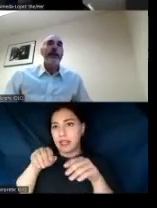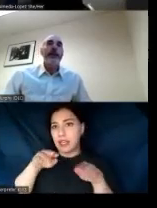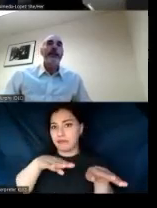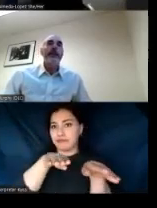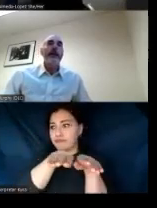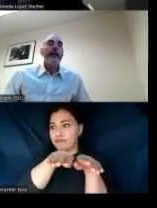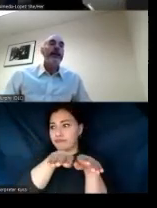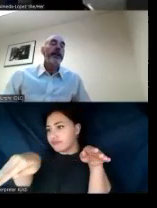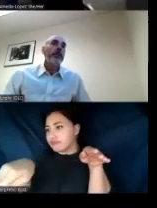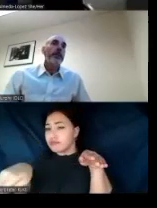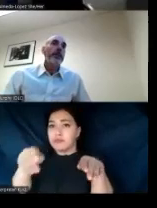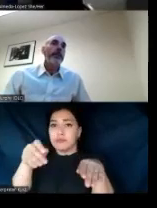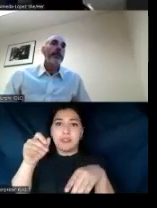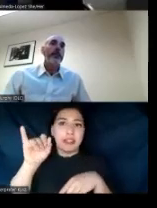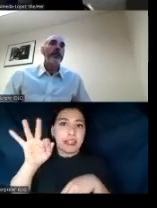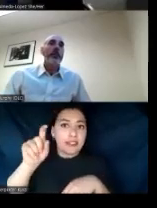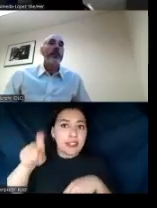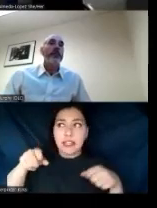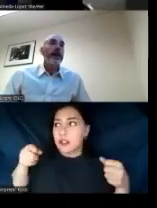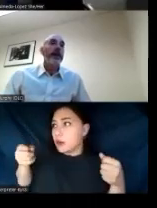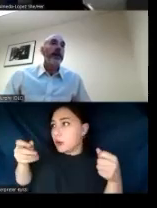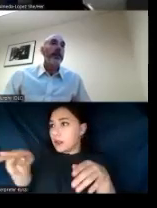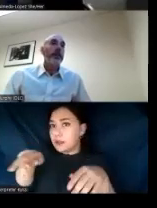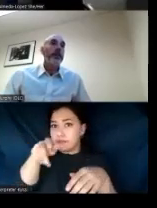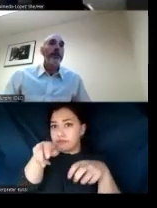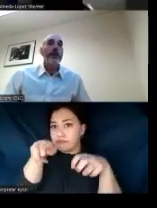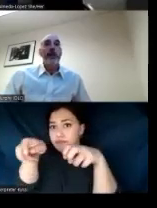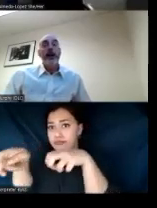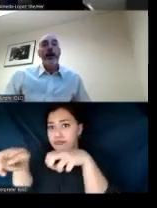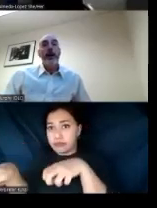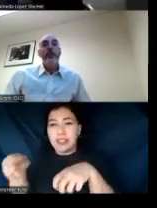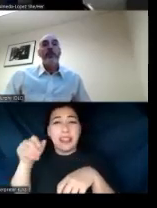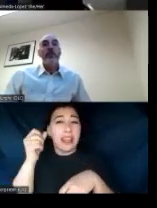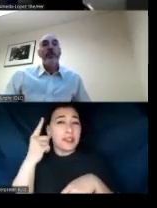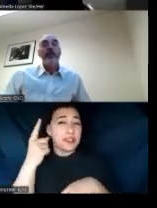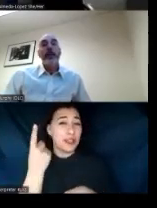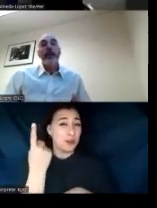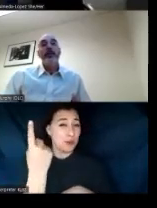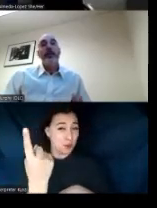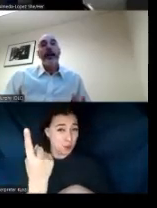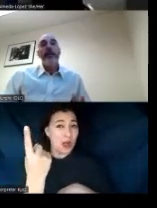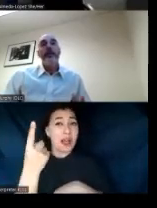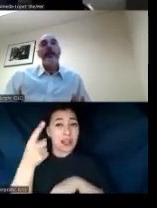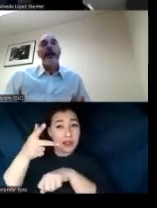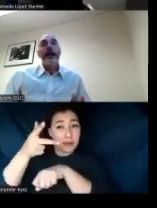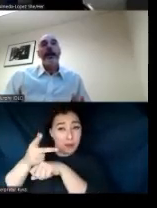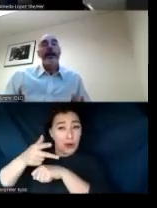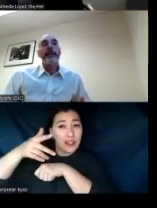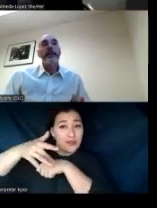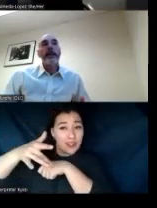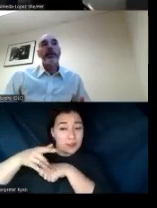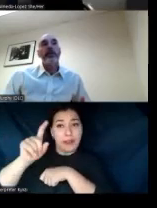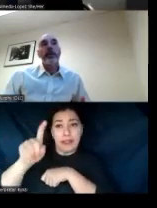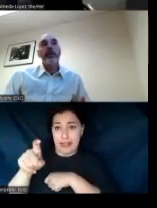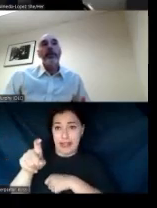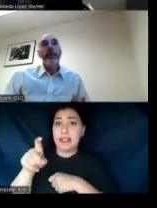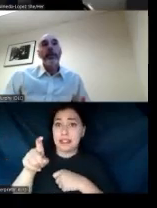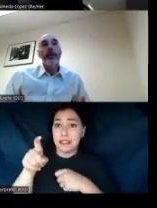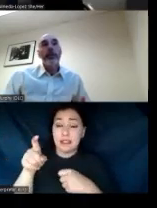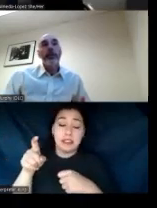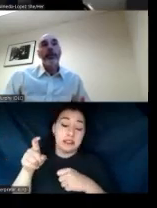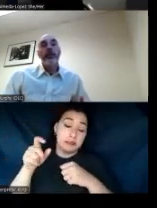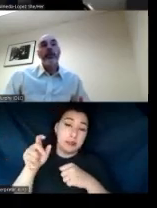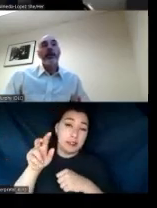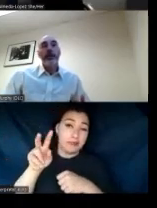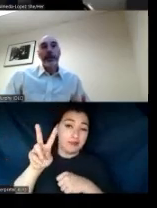of the accessible spaces should be van accessible. So that should have an extra 3 feet